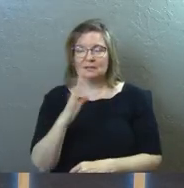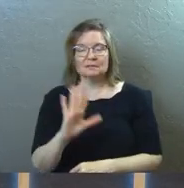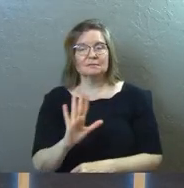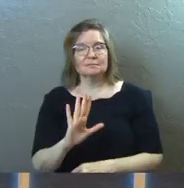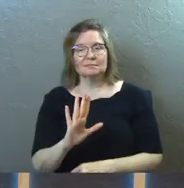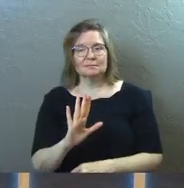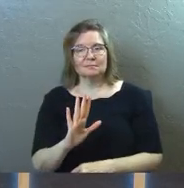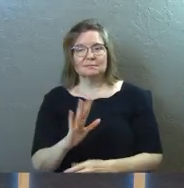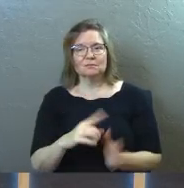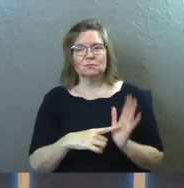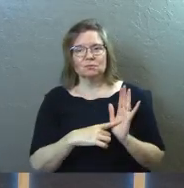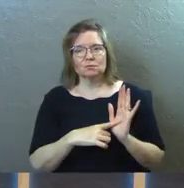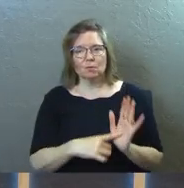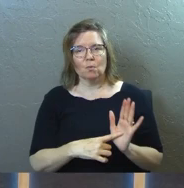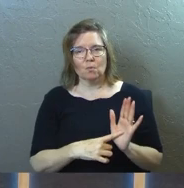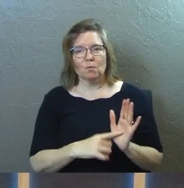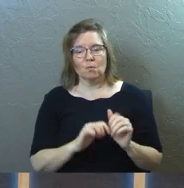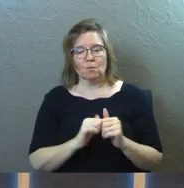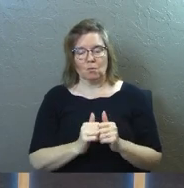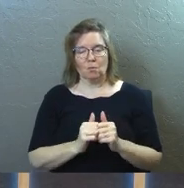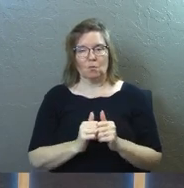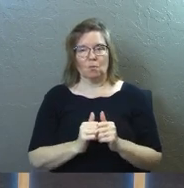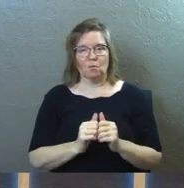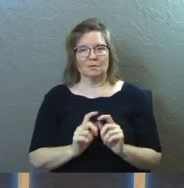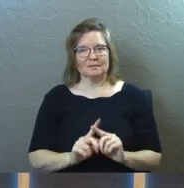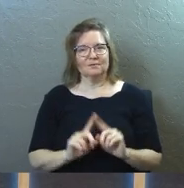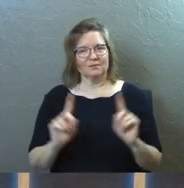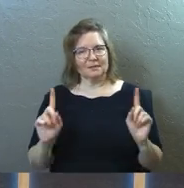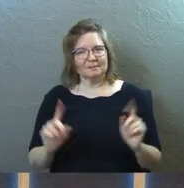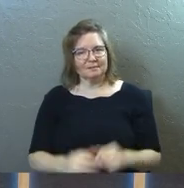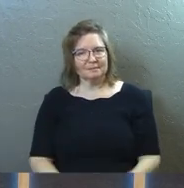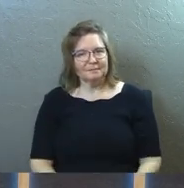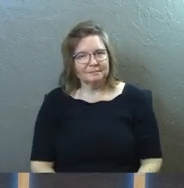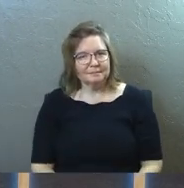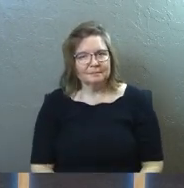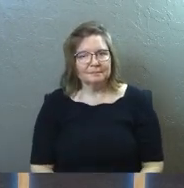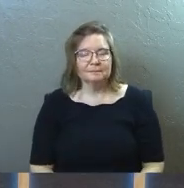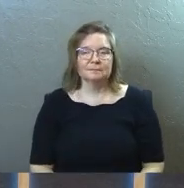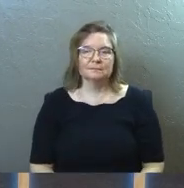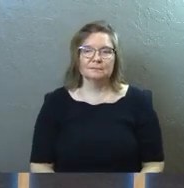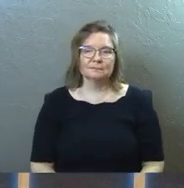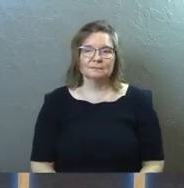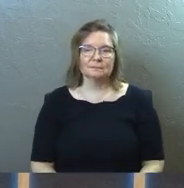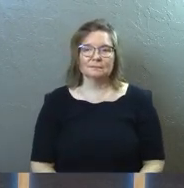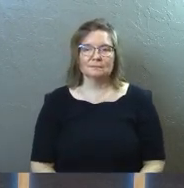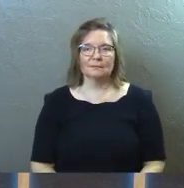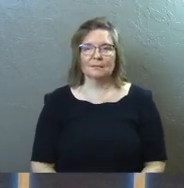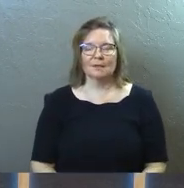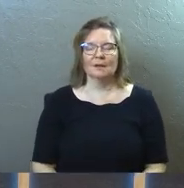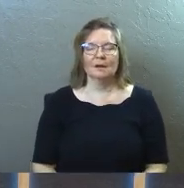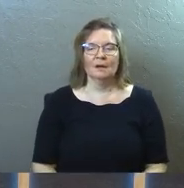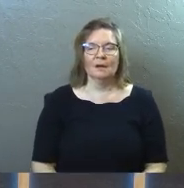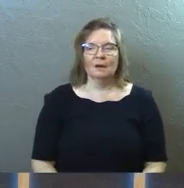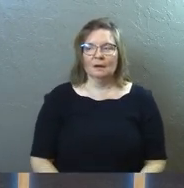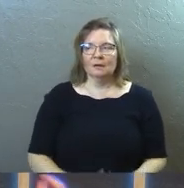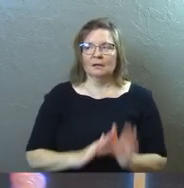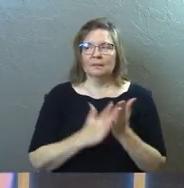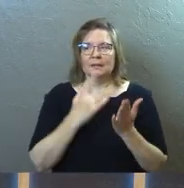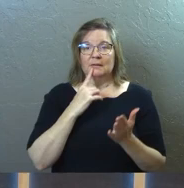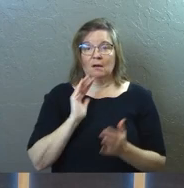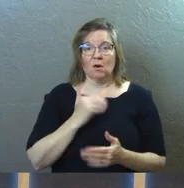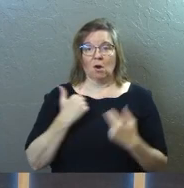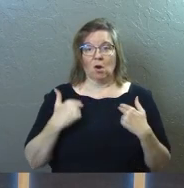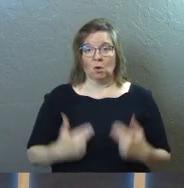in as an example for us to be different. Different. All right, let's look at what the Bible says about